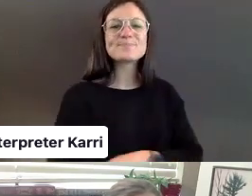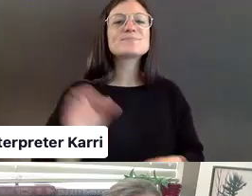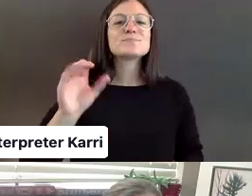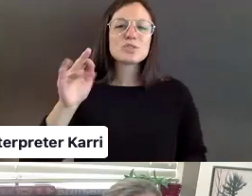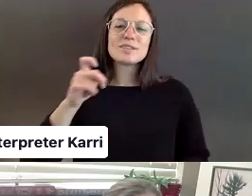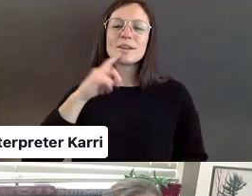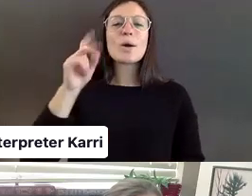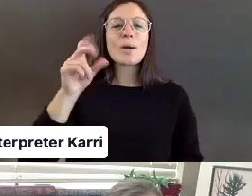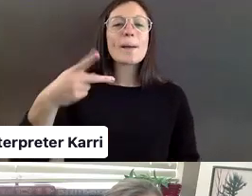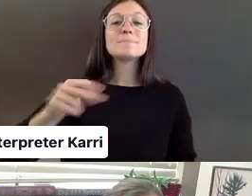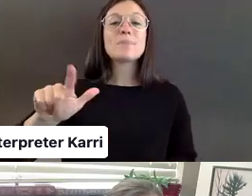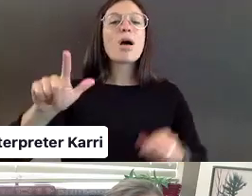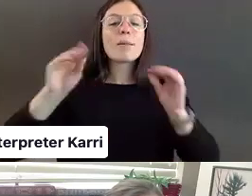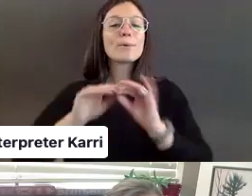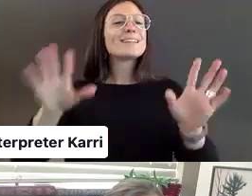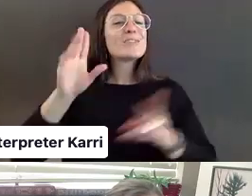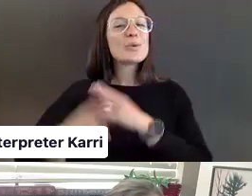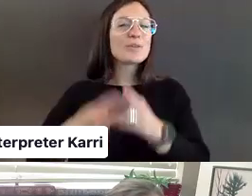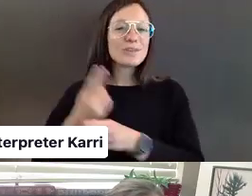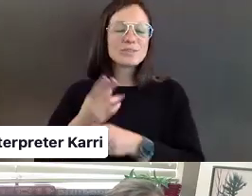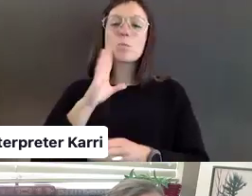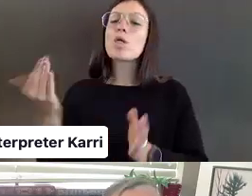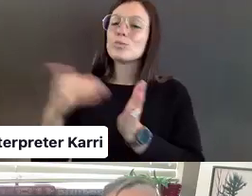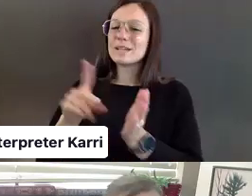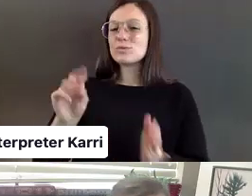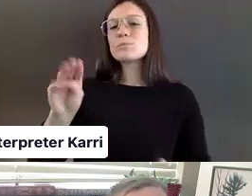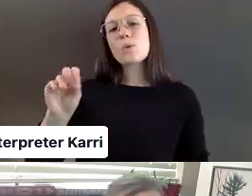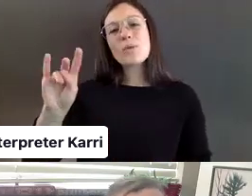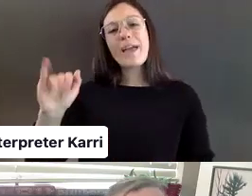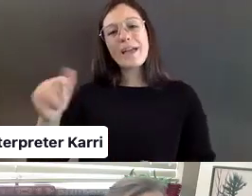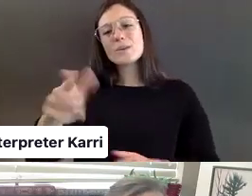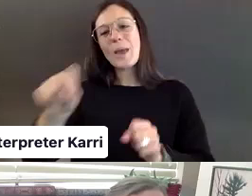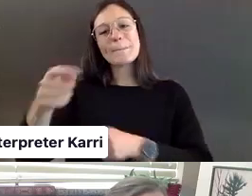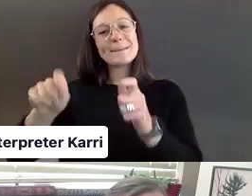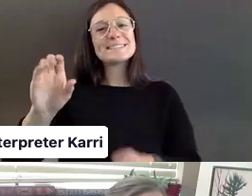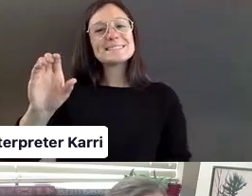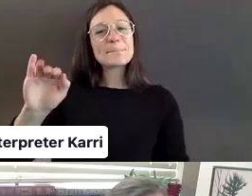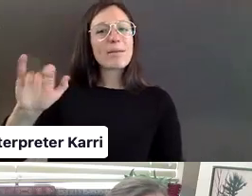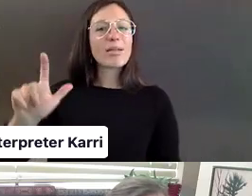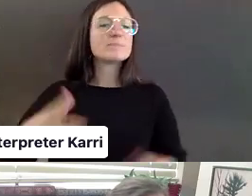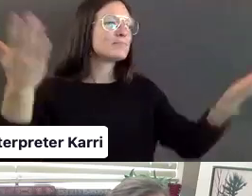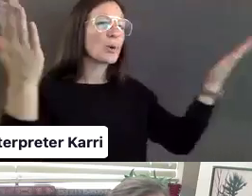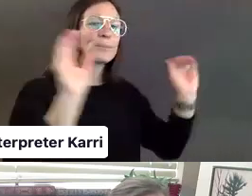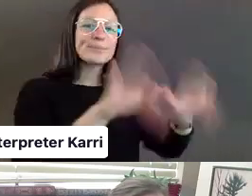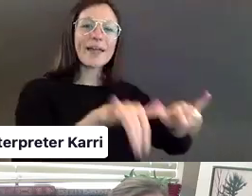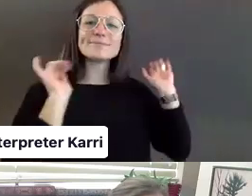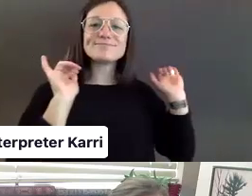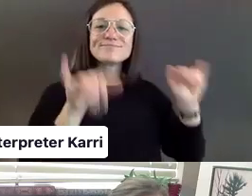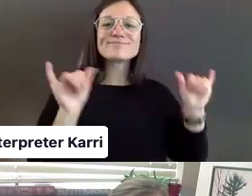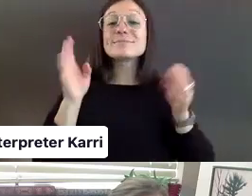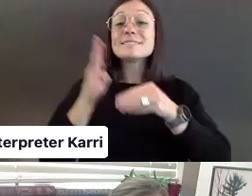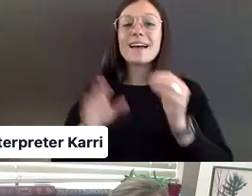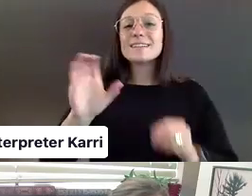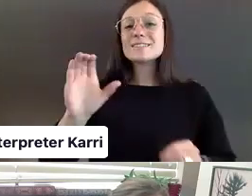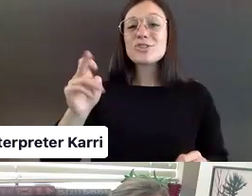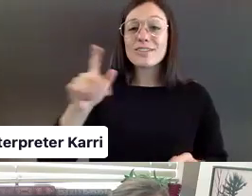Paul, put into the universe that they're going to redo Moonlighting and you get to be the Sybil Shepherd. Boom. Done. Done. Anybody